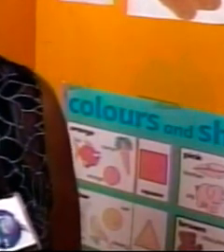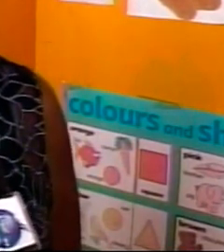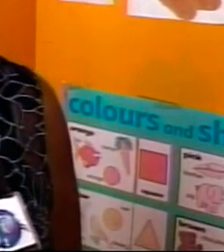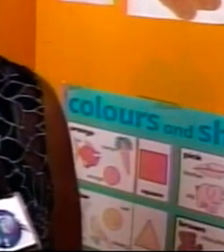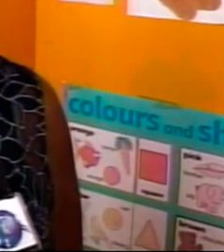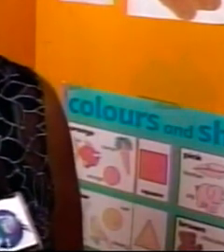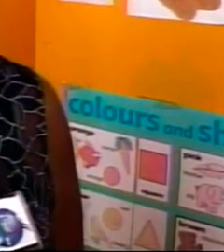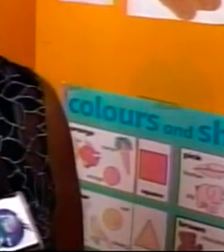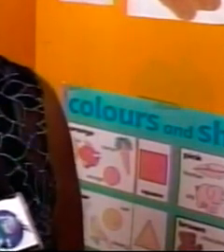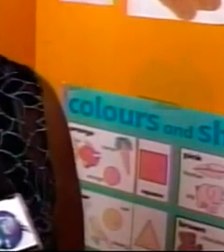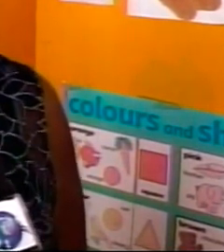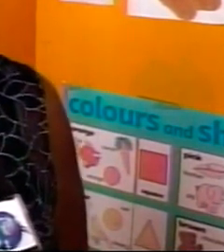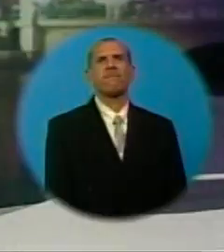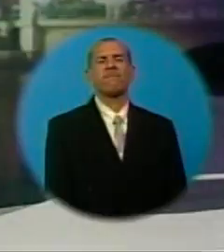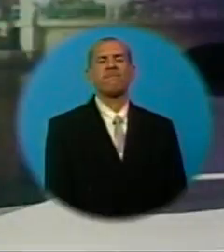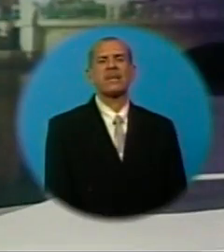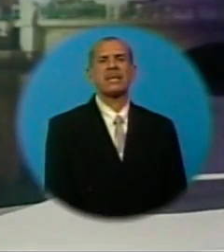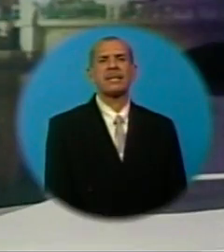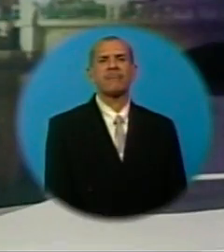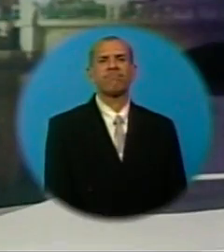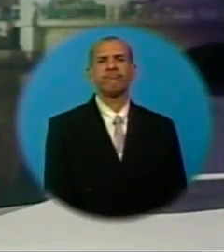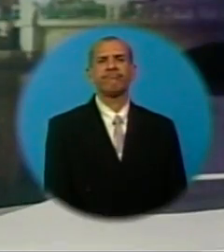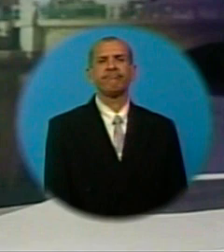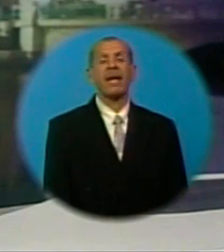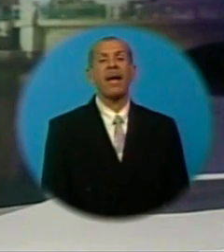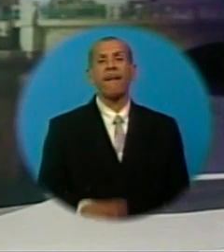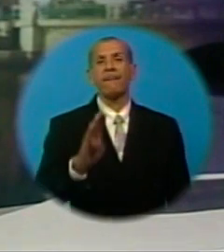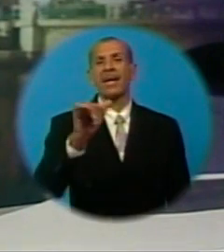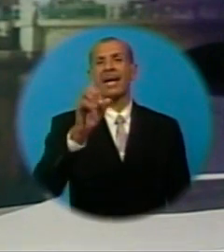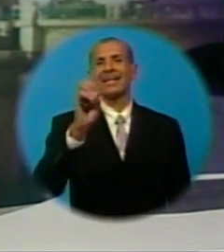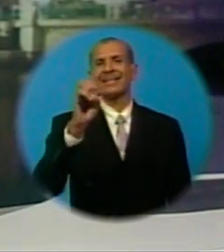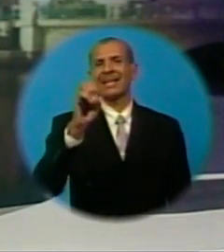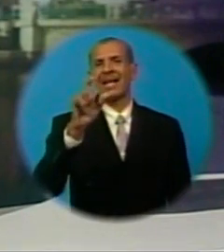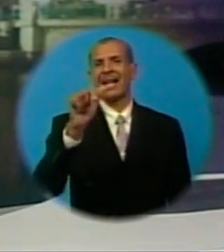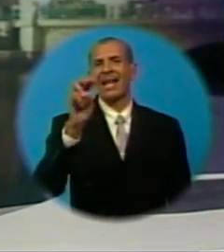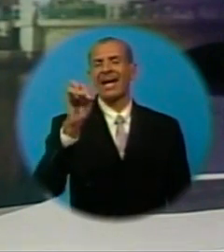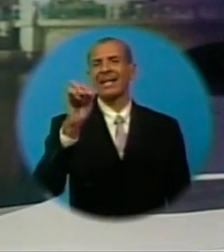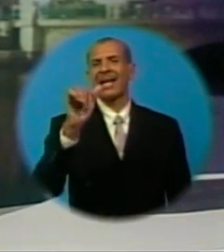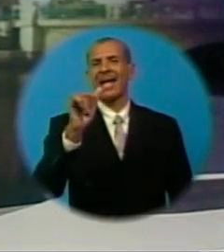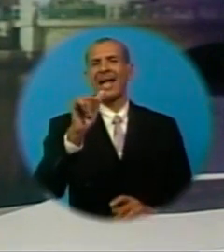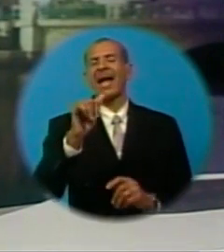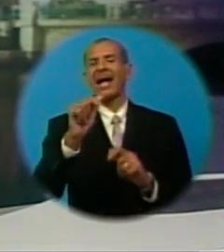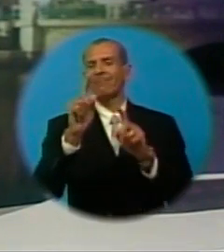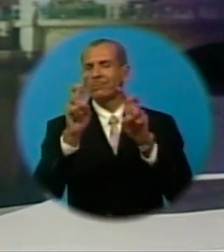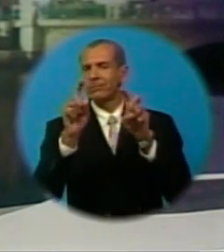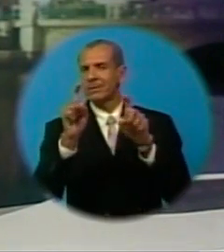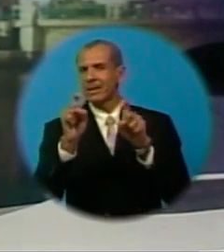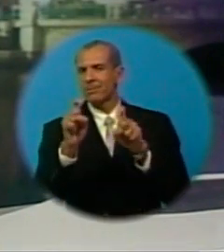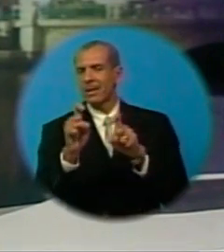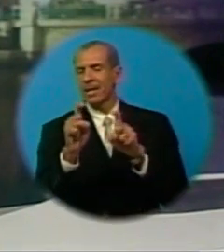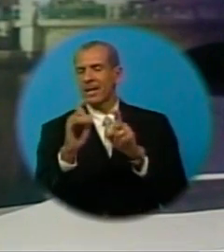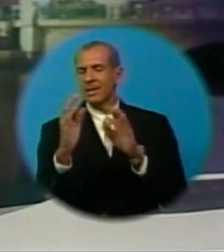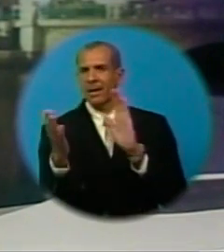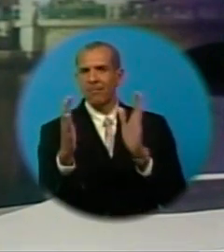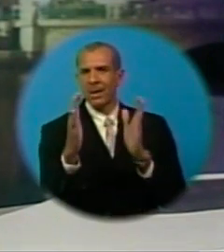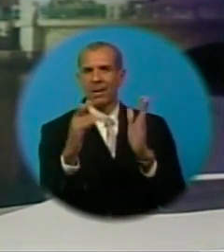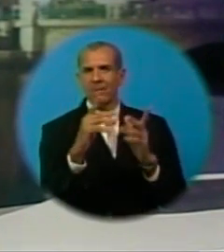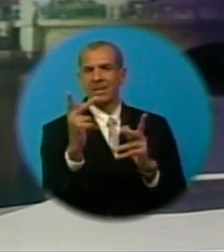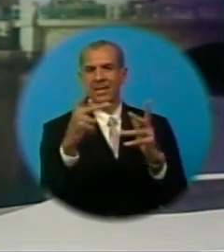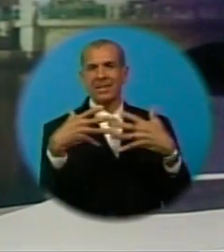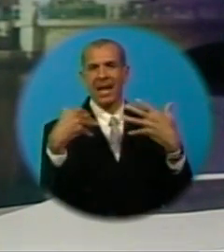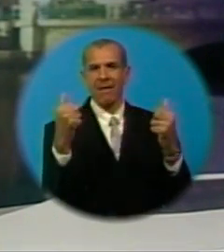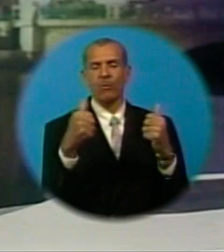baseline assessments? And a baseline assessment is an evaluation of a person's health to compare it with others in